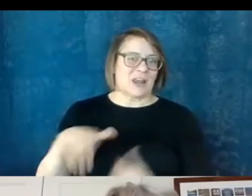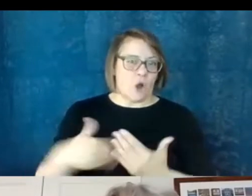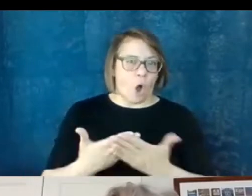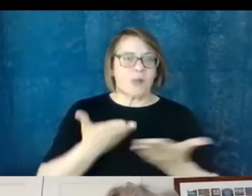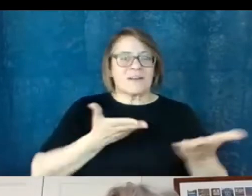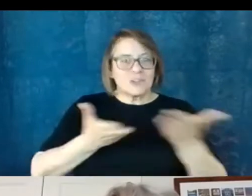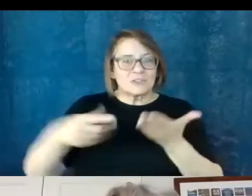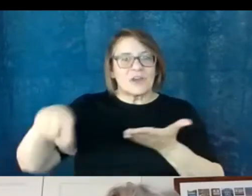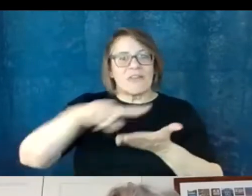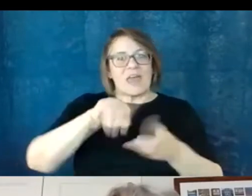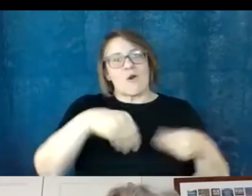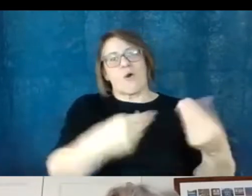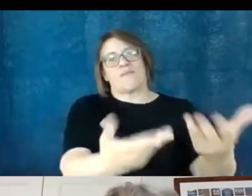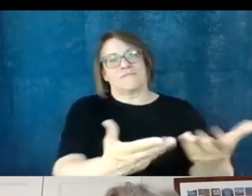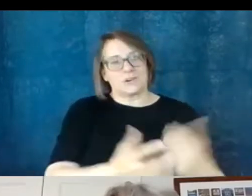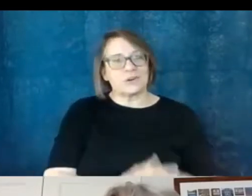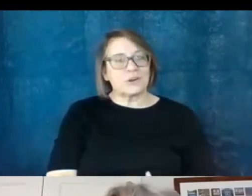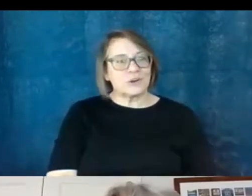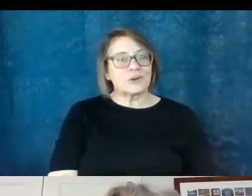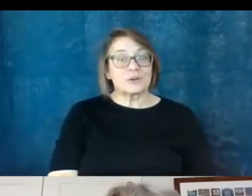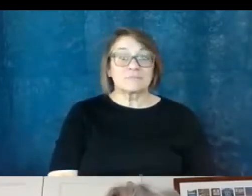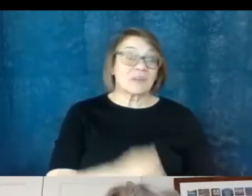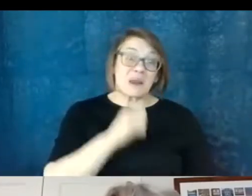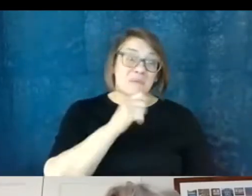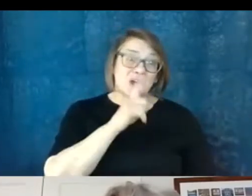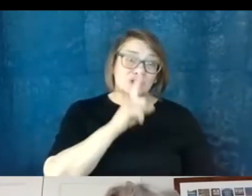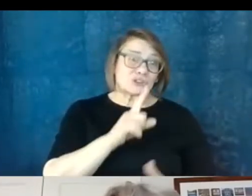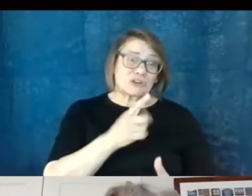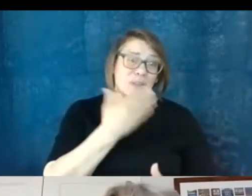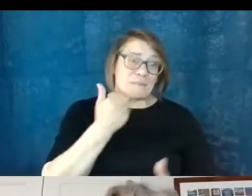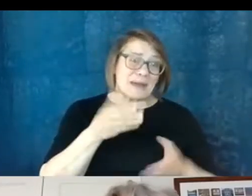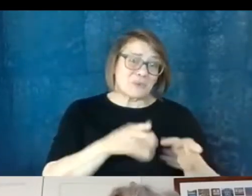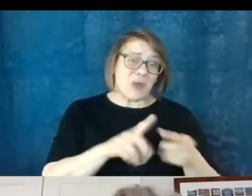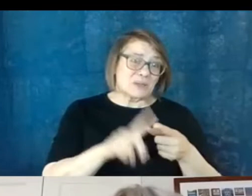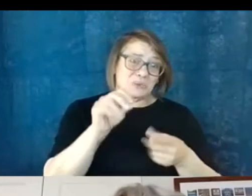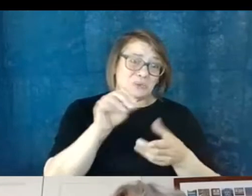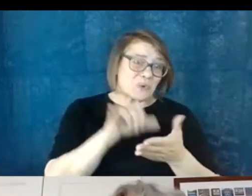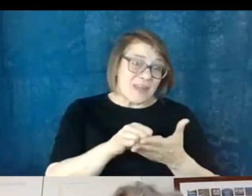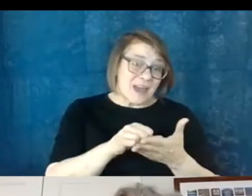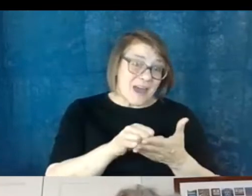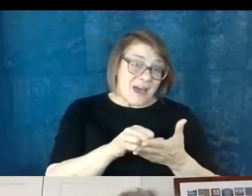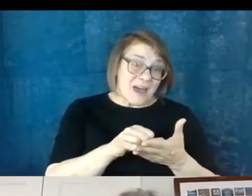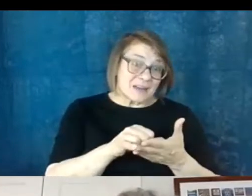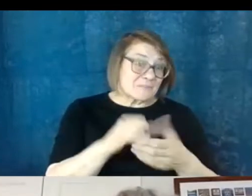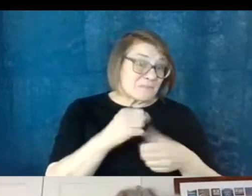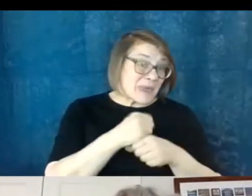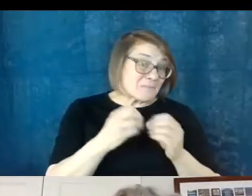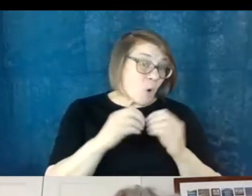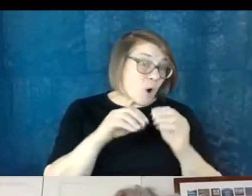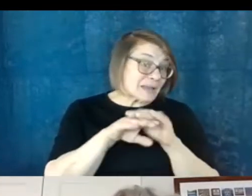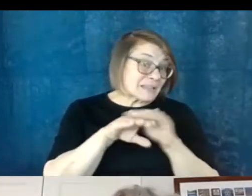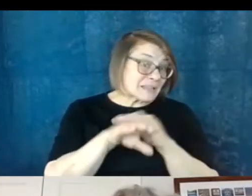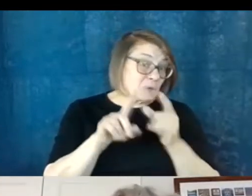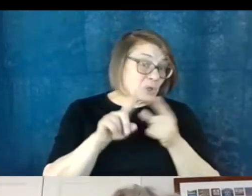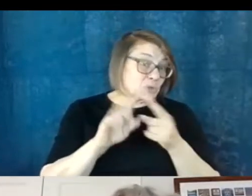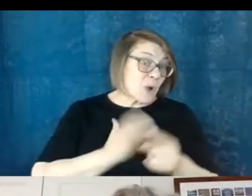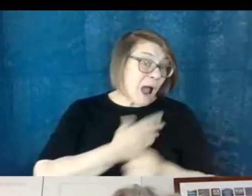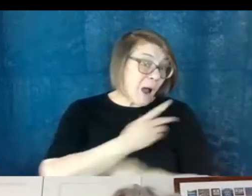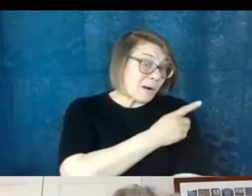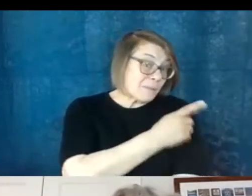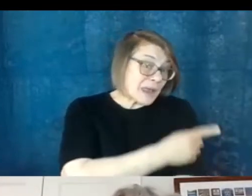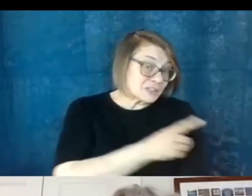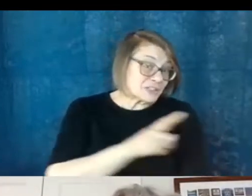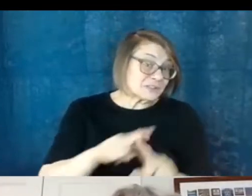that they do offer. And I'm not quite sure the best way to make that more accessible to our patients,